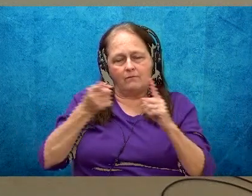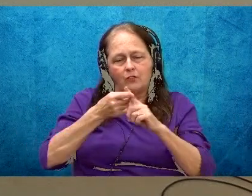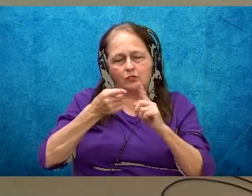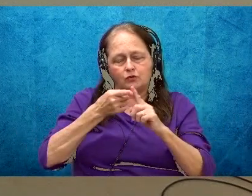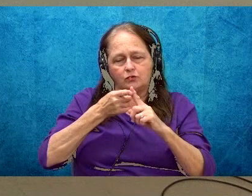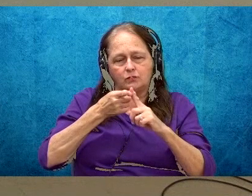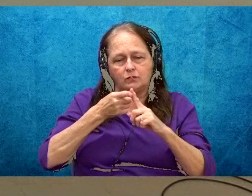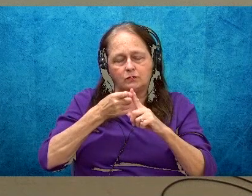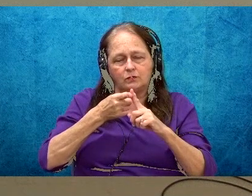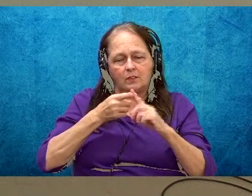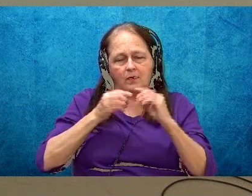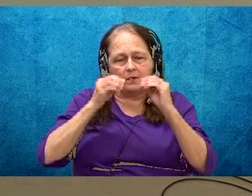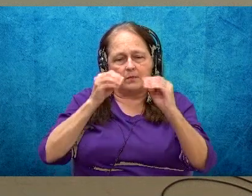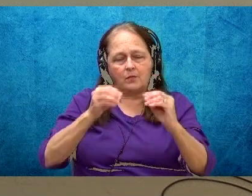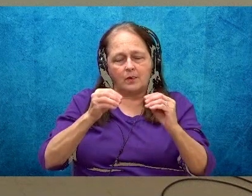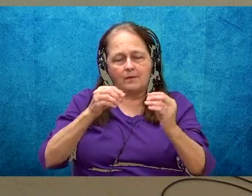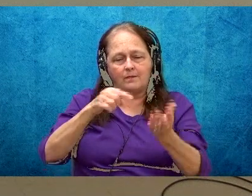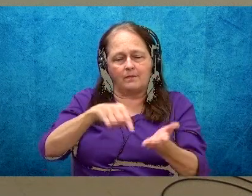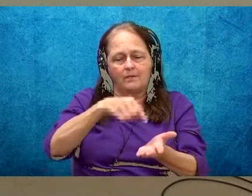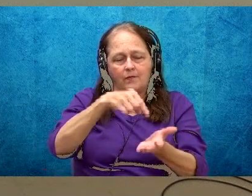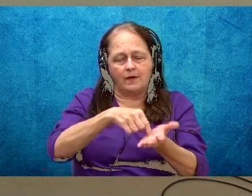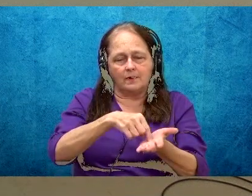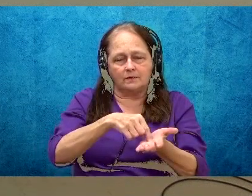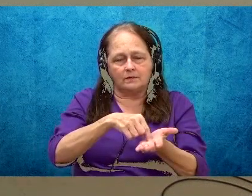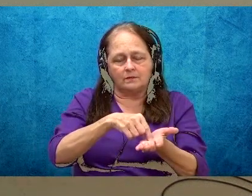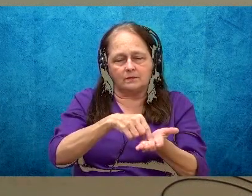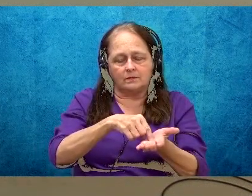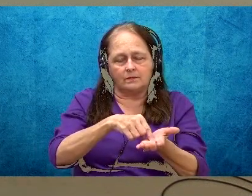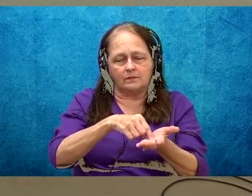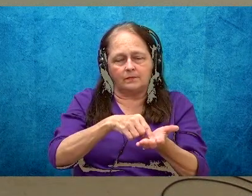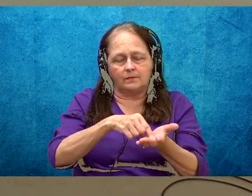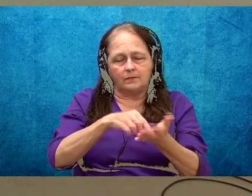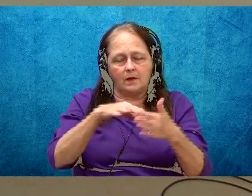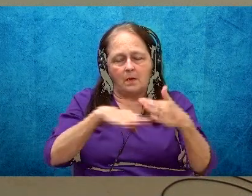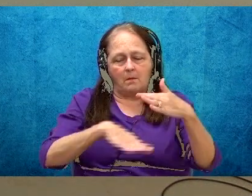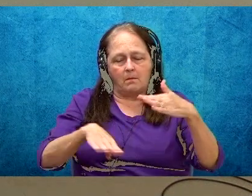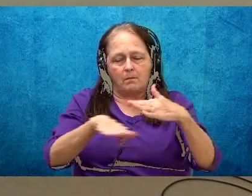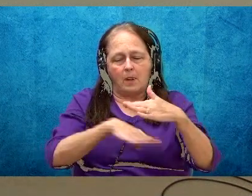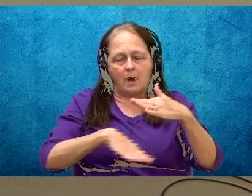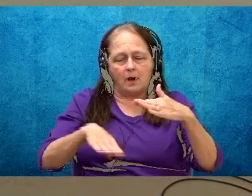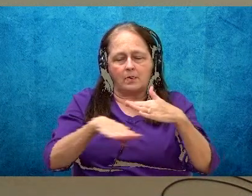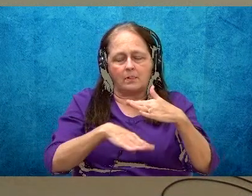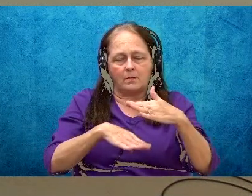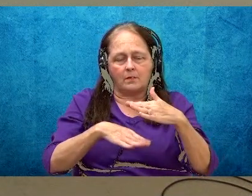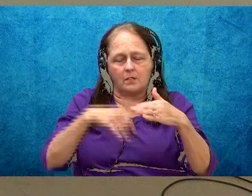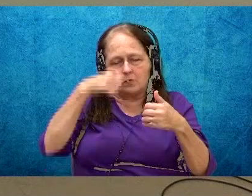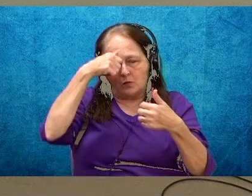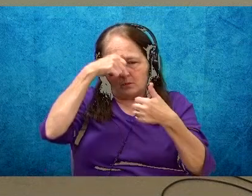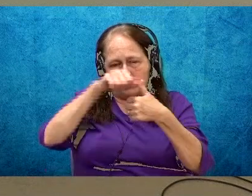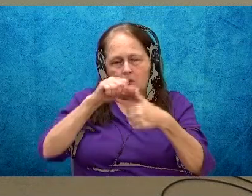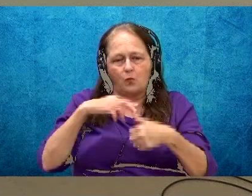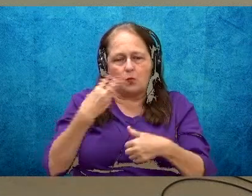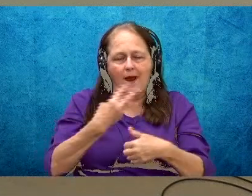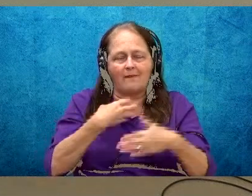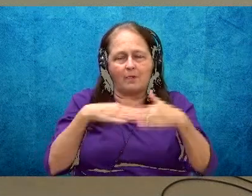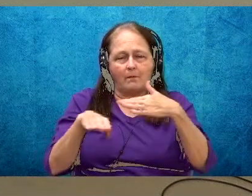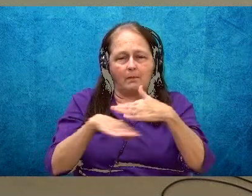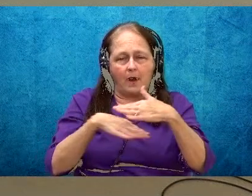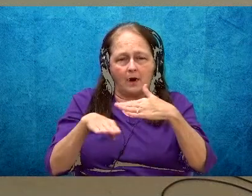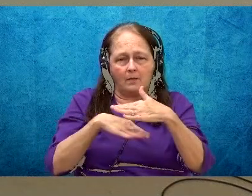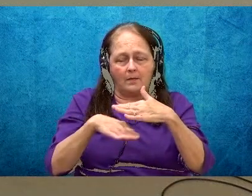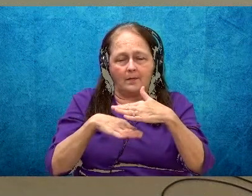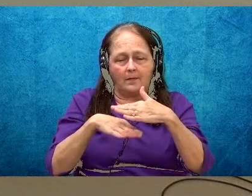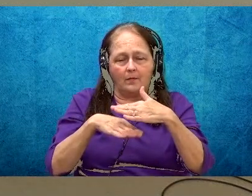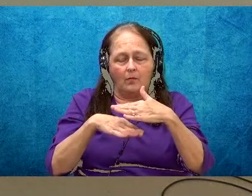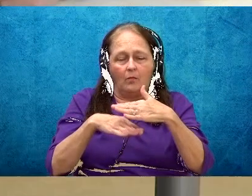I'm going to put this bottom piece, remember we have a bottom first,